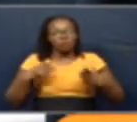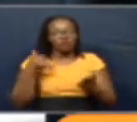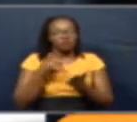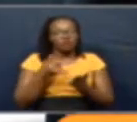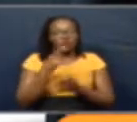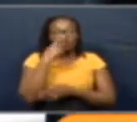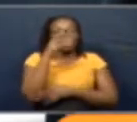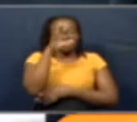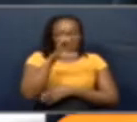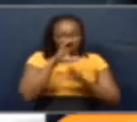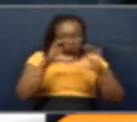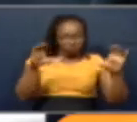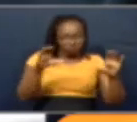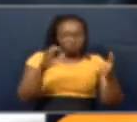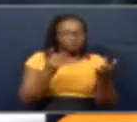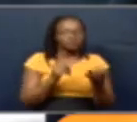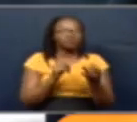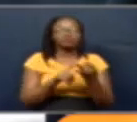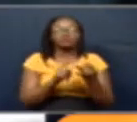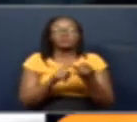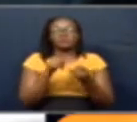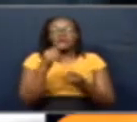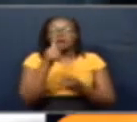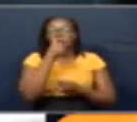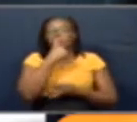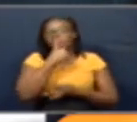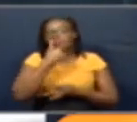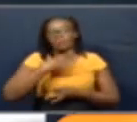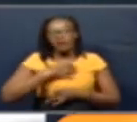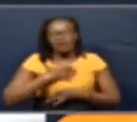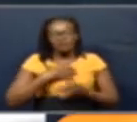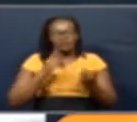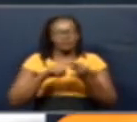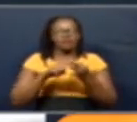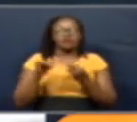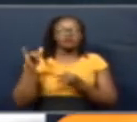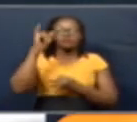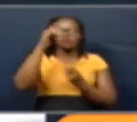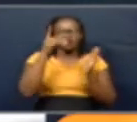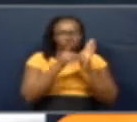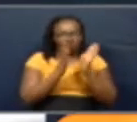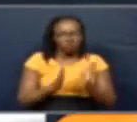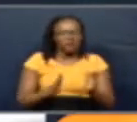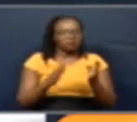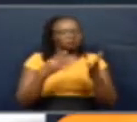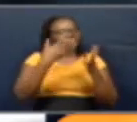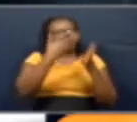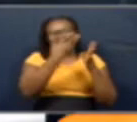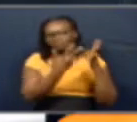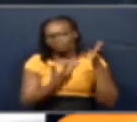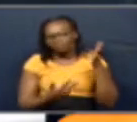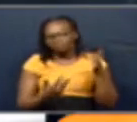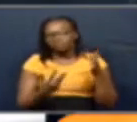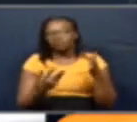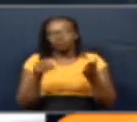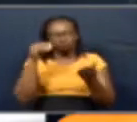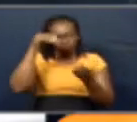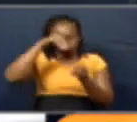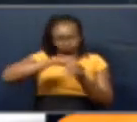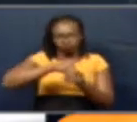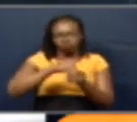Cross, we have proposed. AMREF, we have proposed the Flying Doctors. You're putting them in one structure with one command